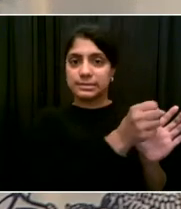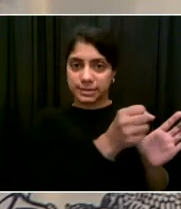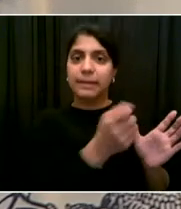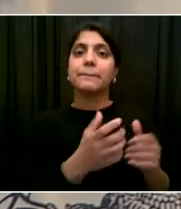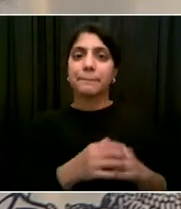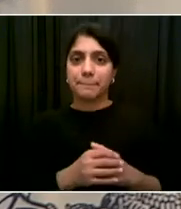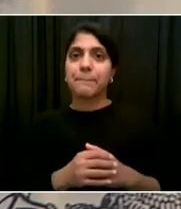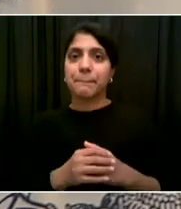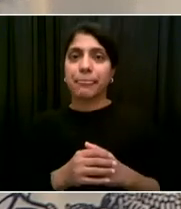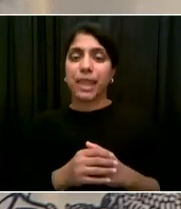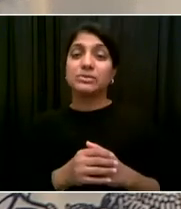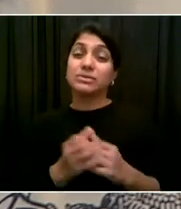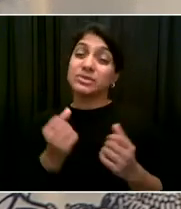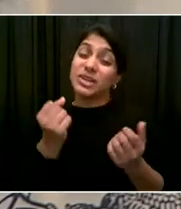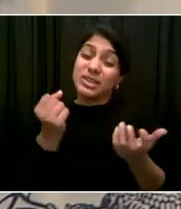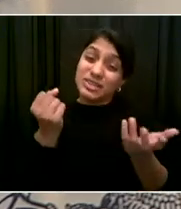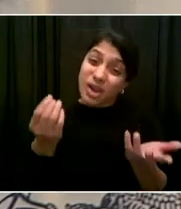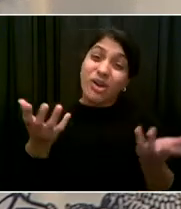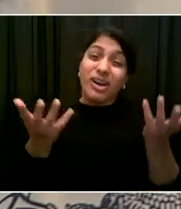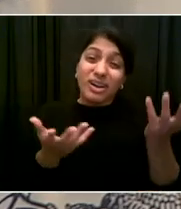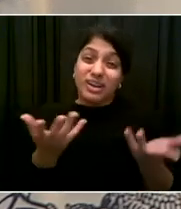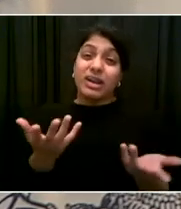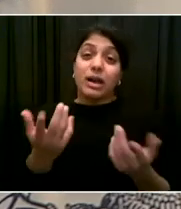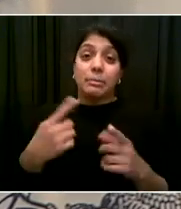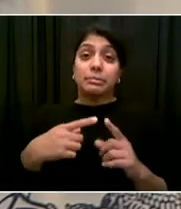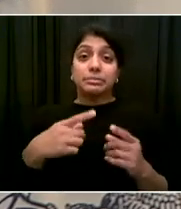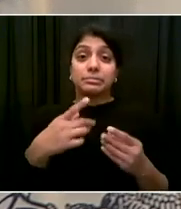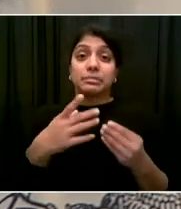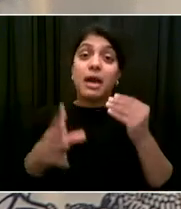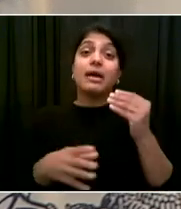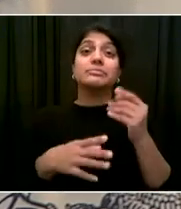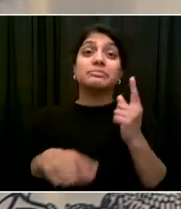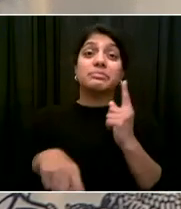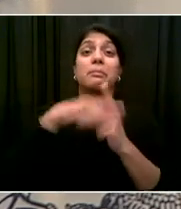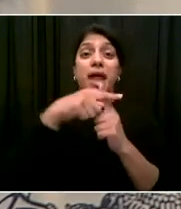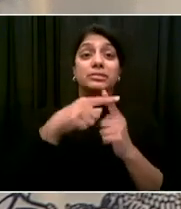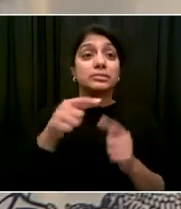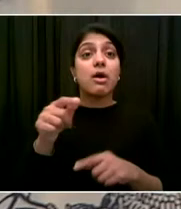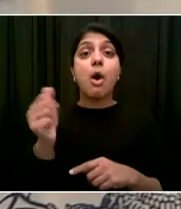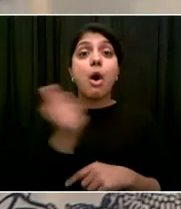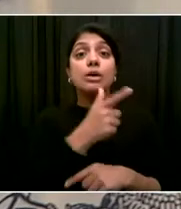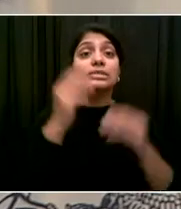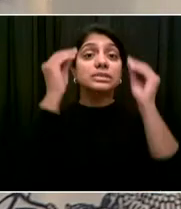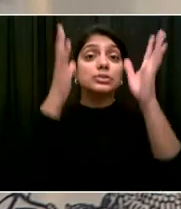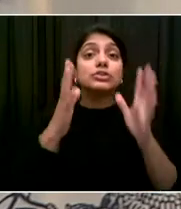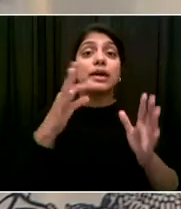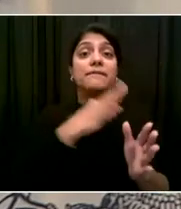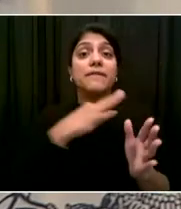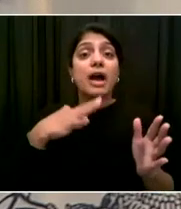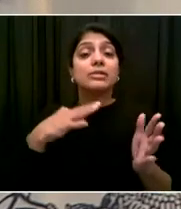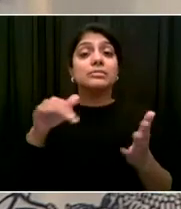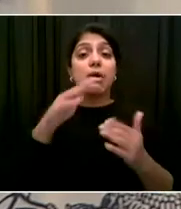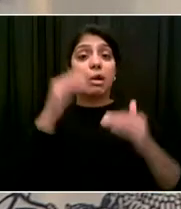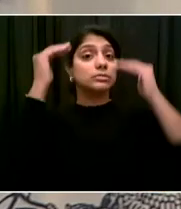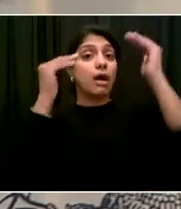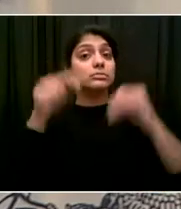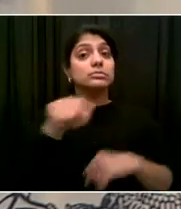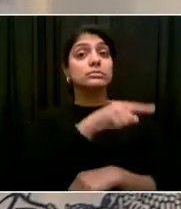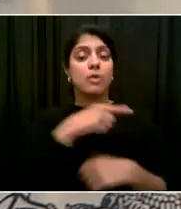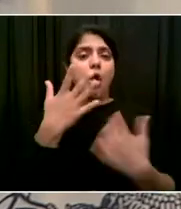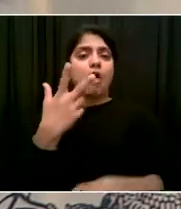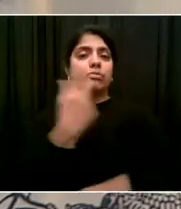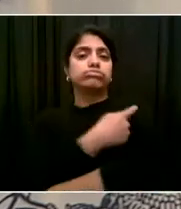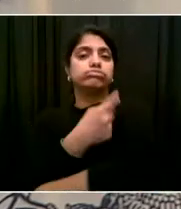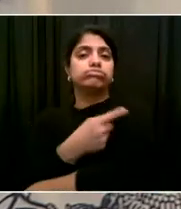of health and safety measures. So the school system, the amount of COVID in the schools is about, you know, 1/5 the amount